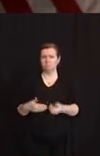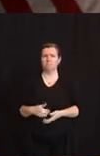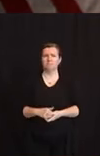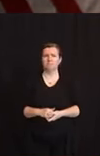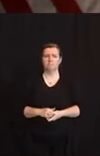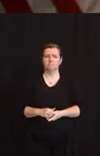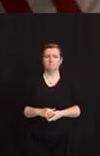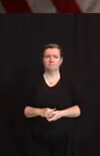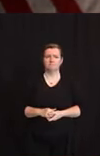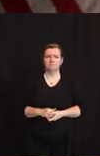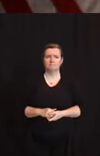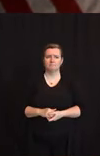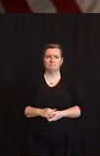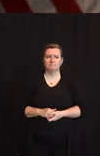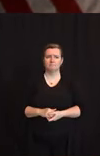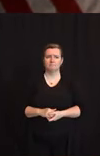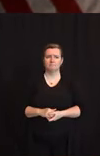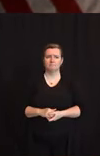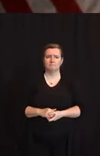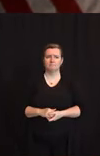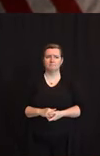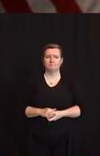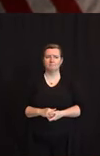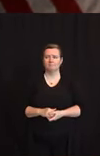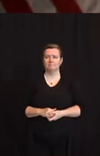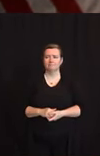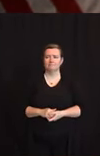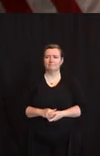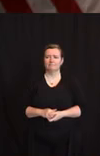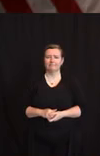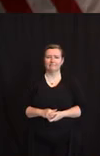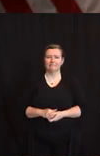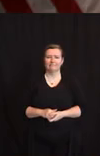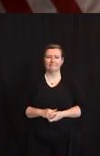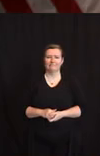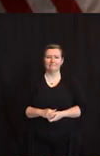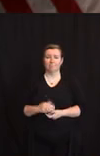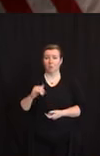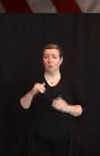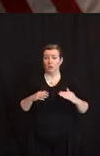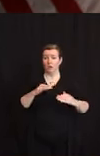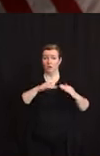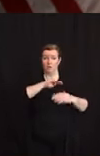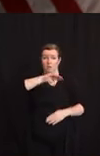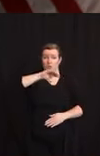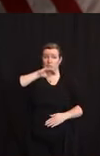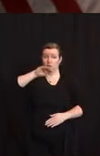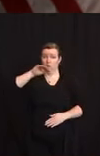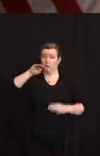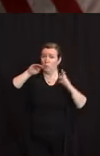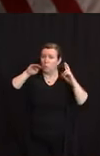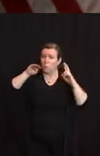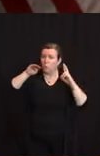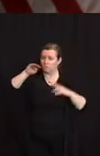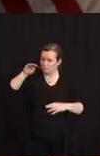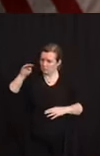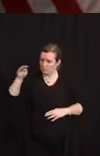end of that curve as aggressively as possible. And better days are ahead. God bless you all, and thank you.